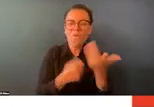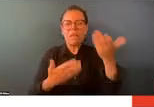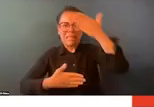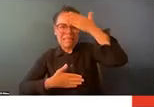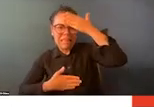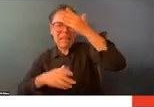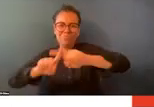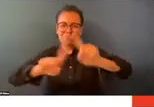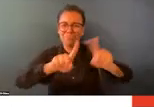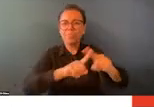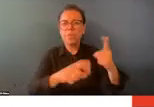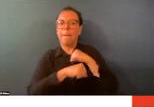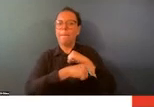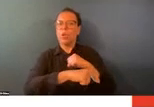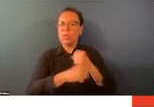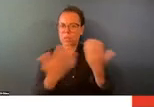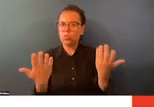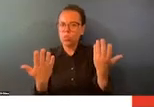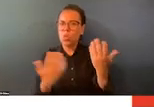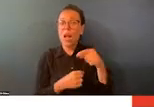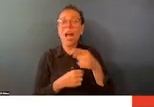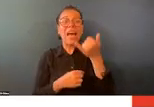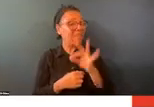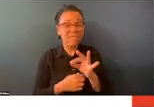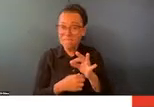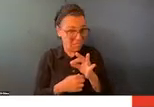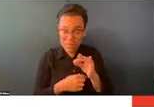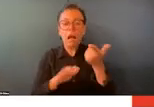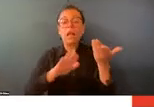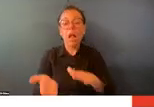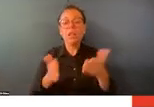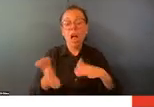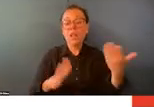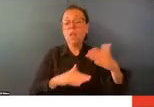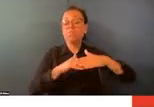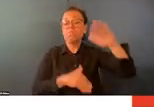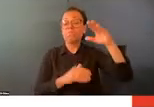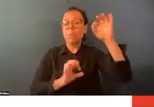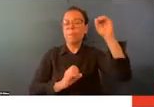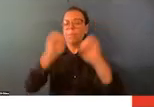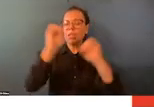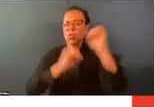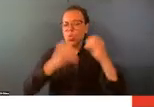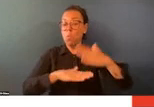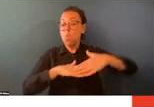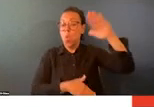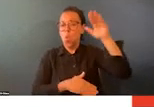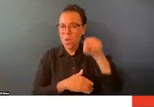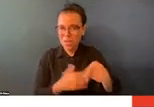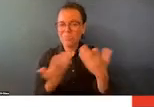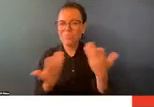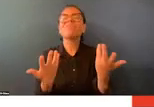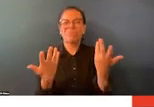further spread, reduce mortality rate. The project has developed an SBCC comprehensive package